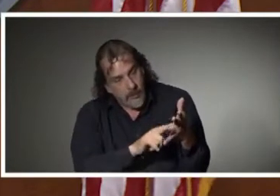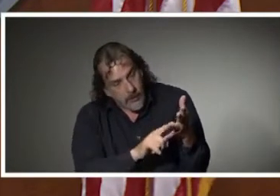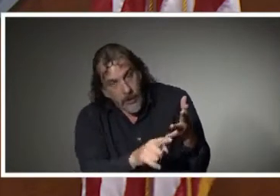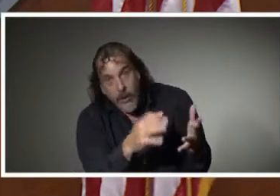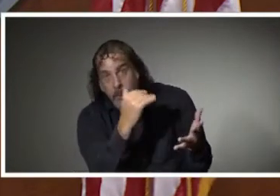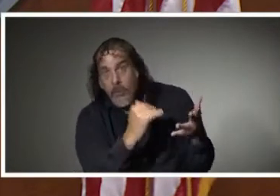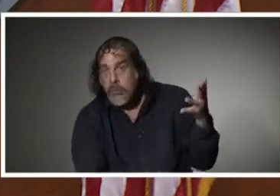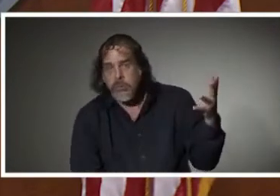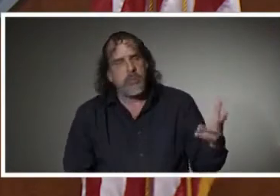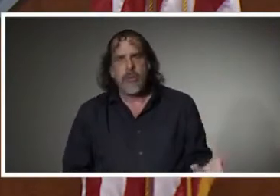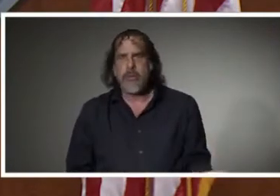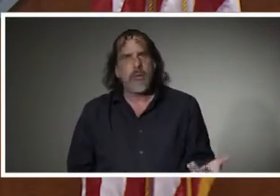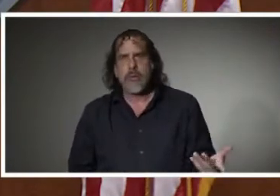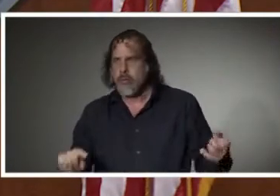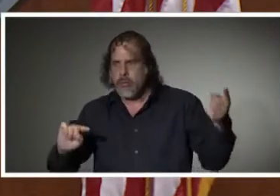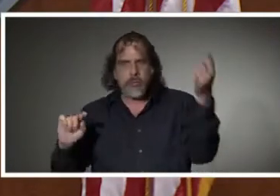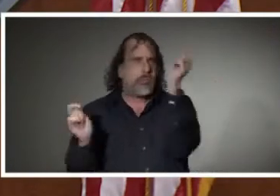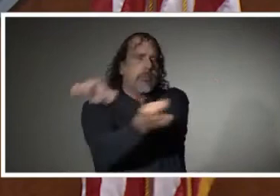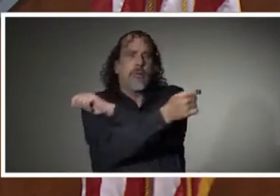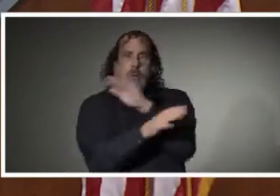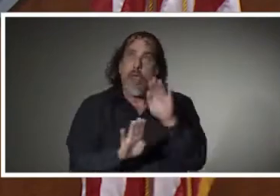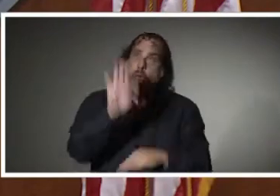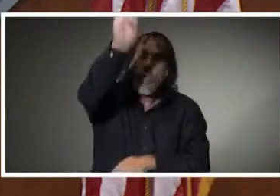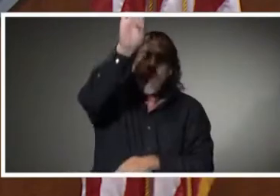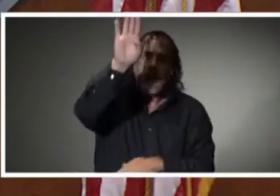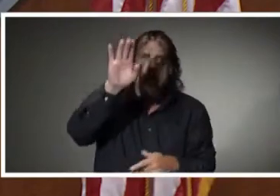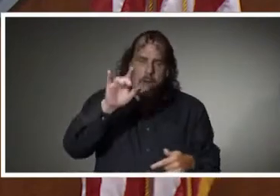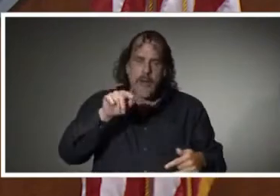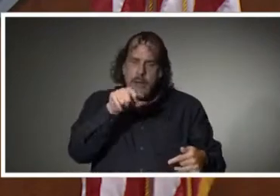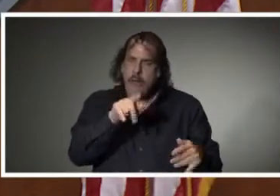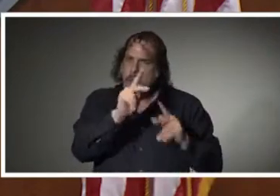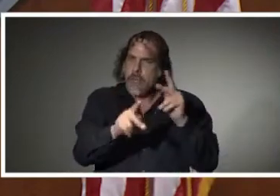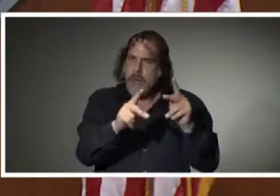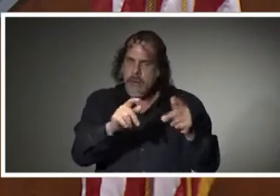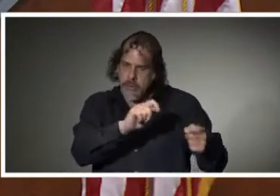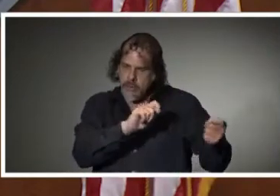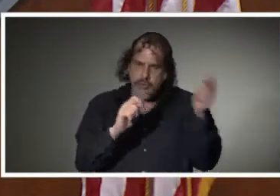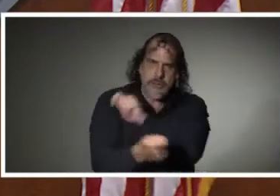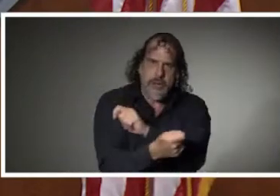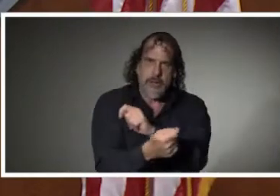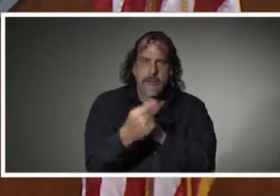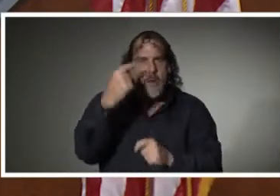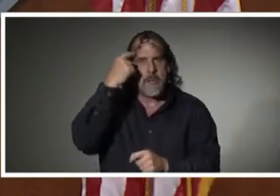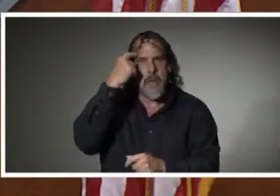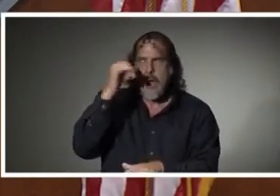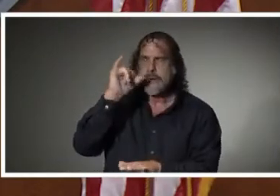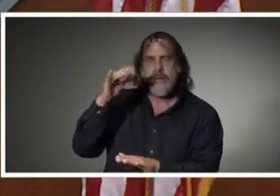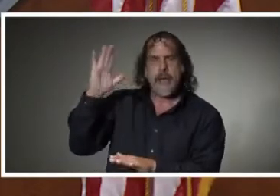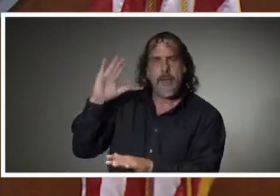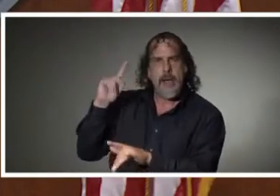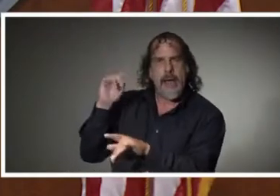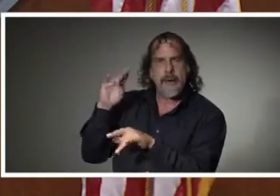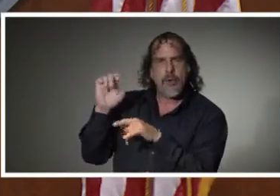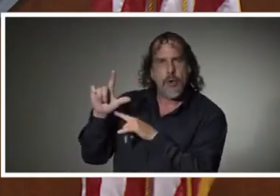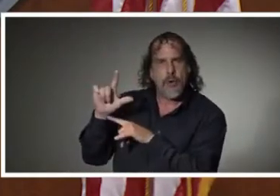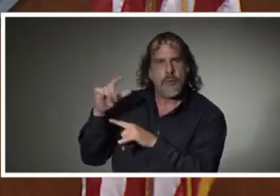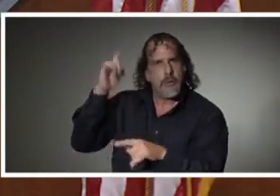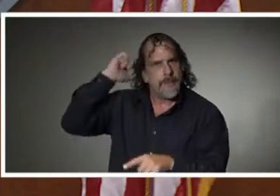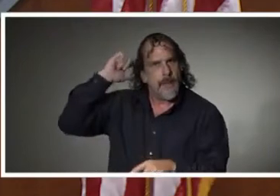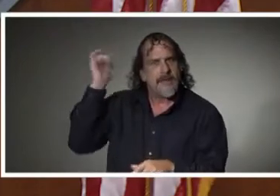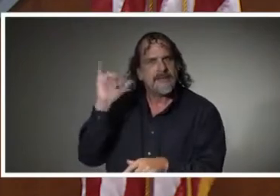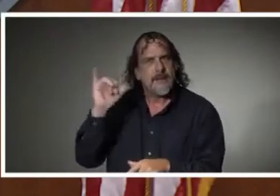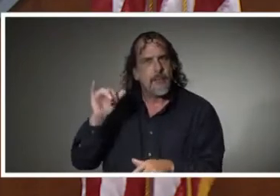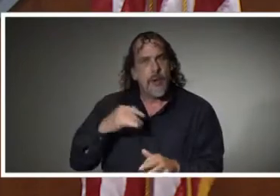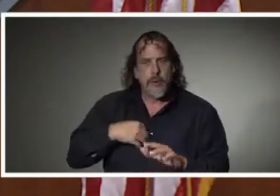We need to return our mindset to mid-April. That's what we need to do as a state. We